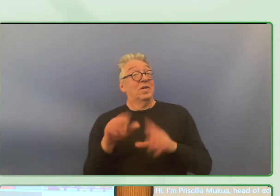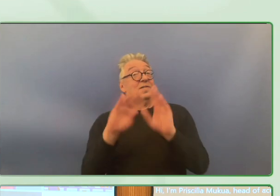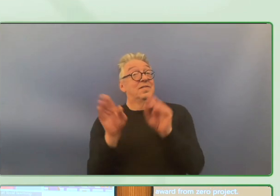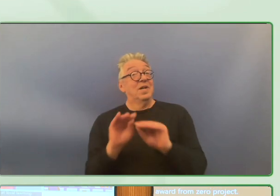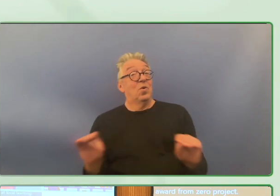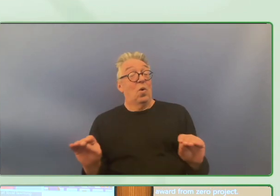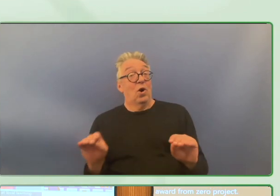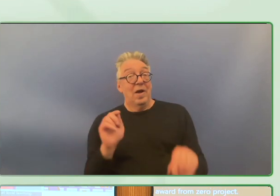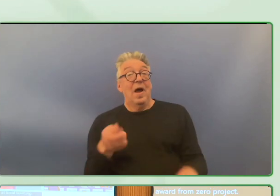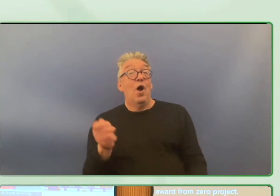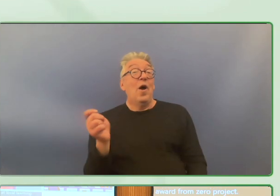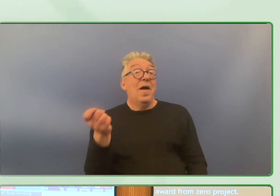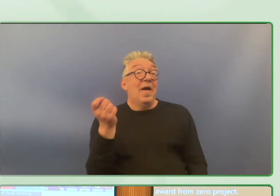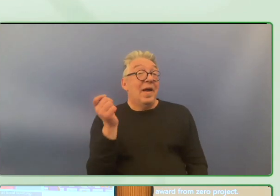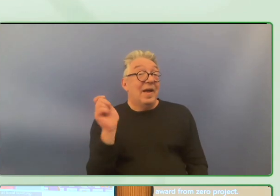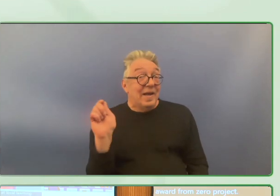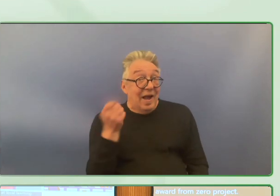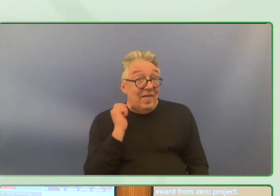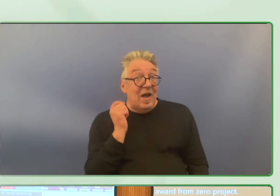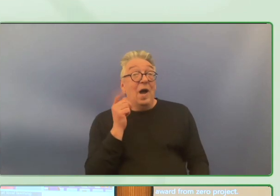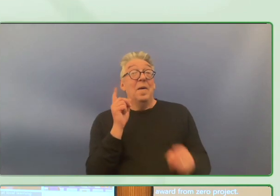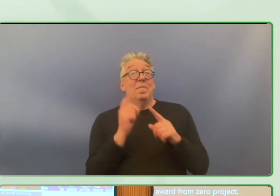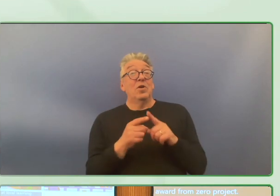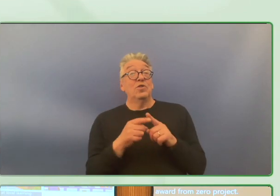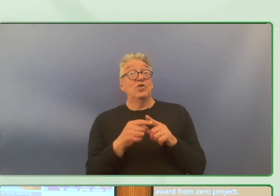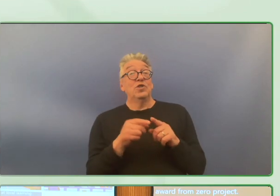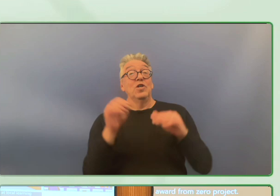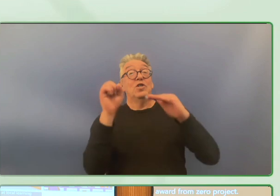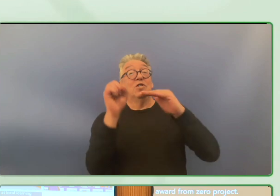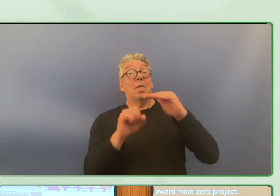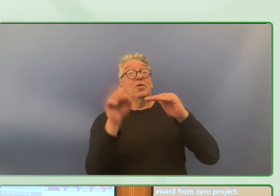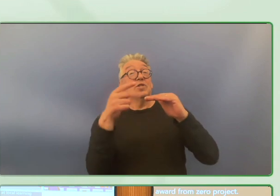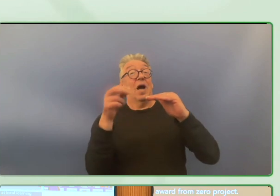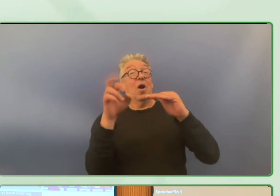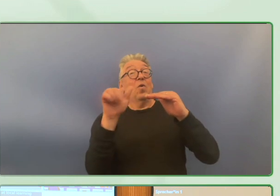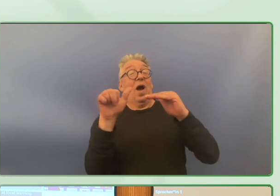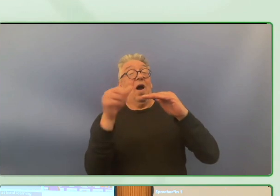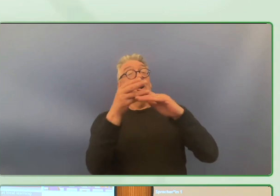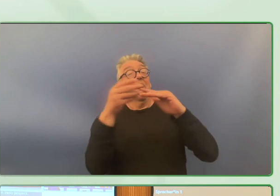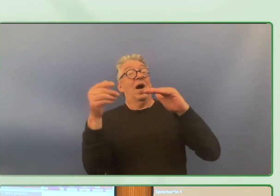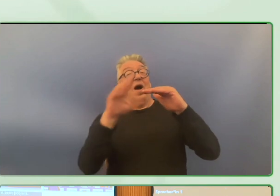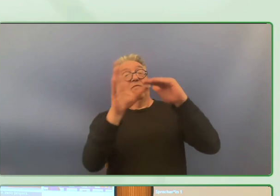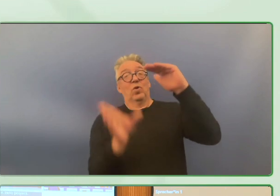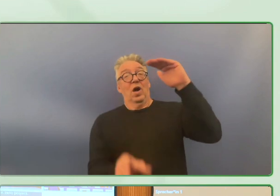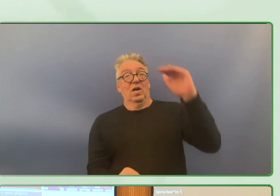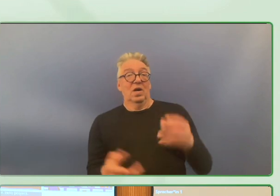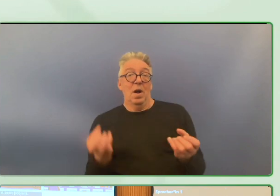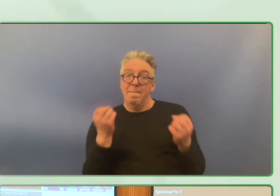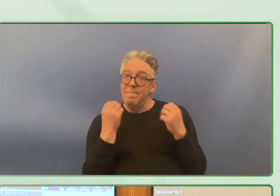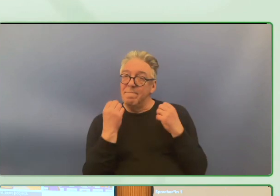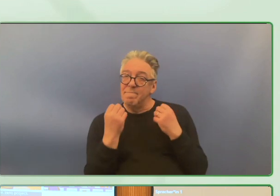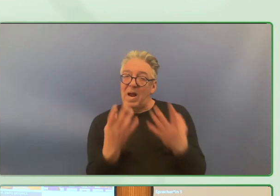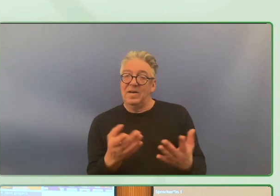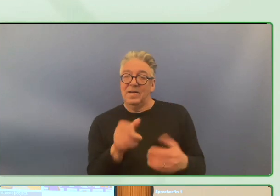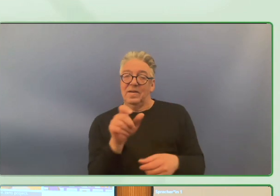and Sub-Saharan Africa, countless number of learners who are deaf and hard of hearing